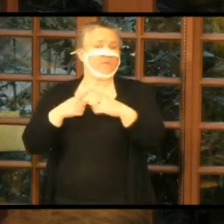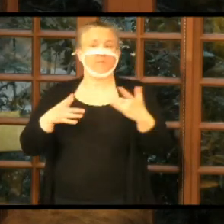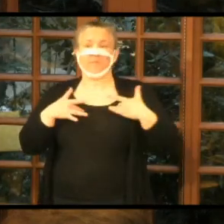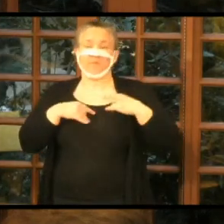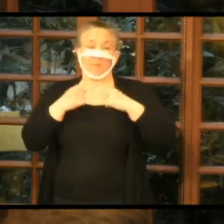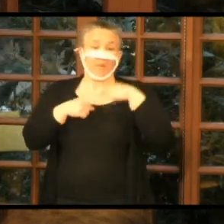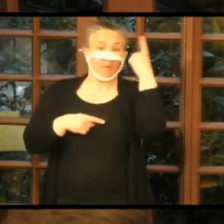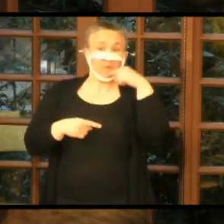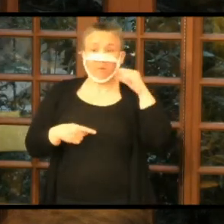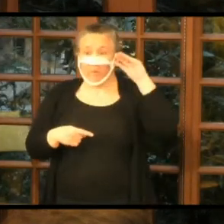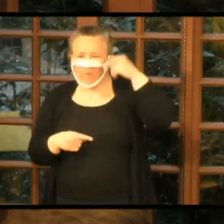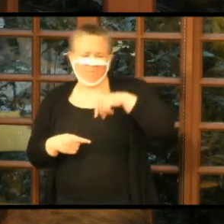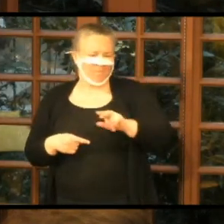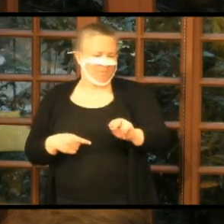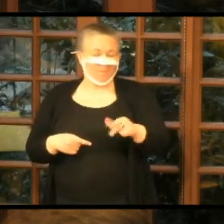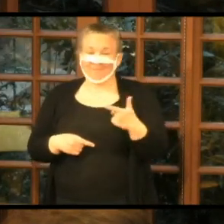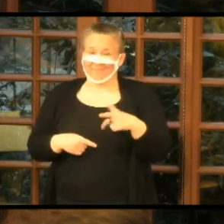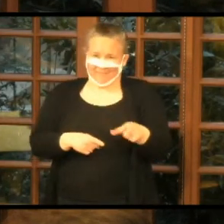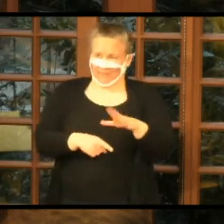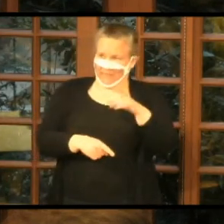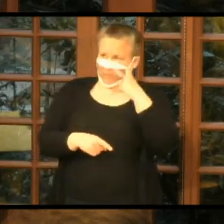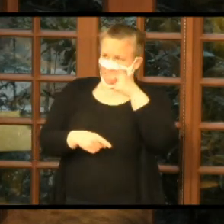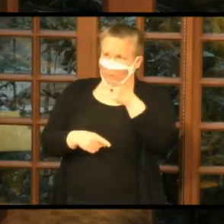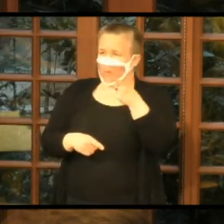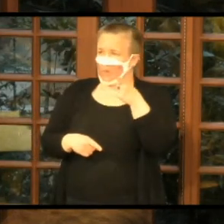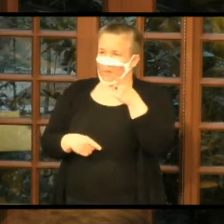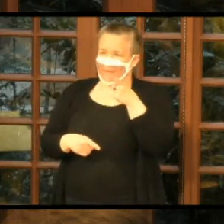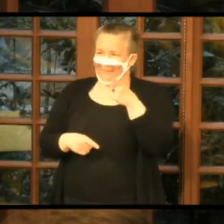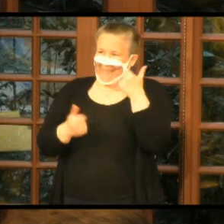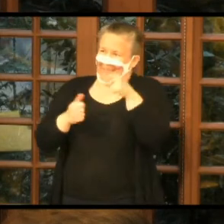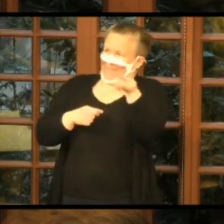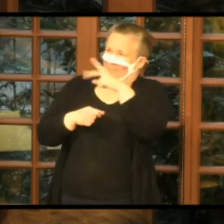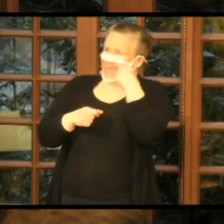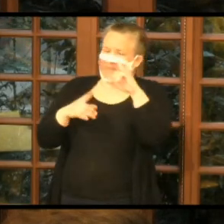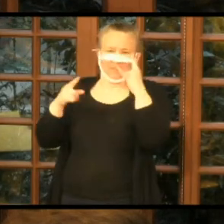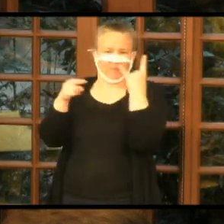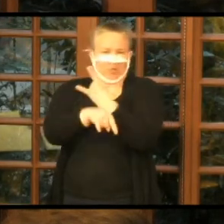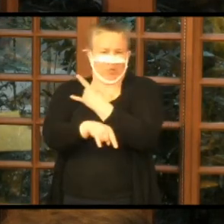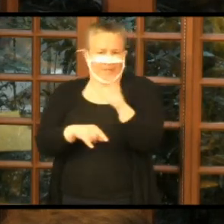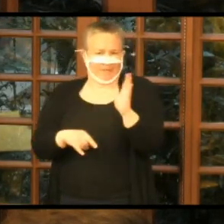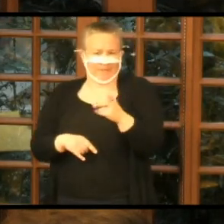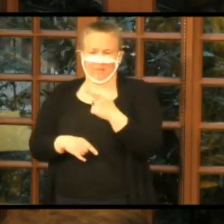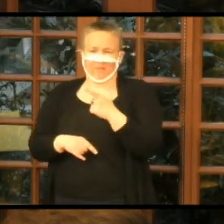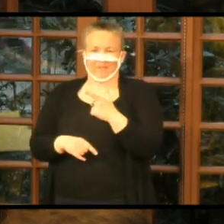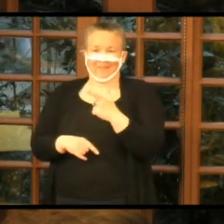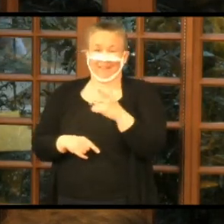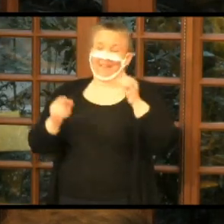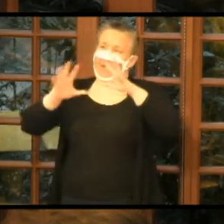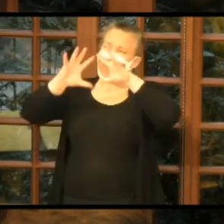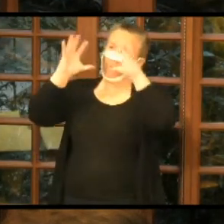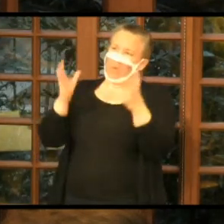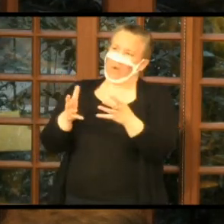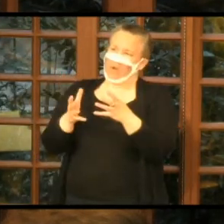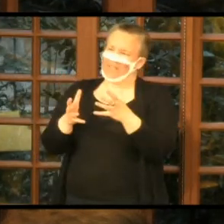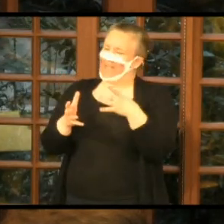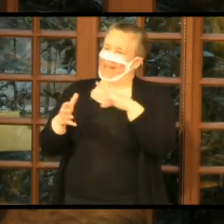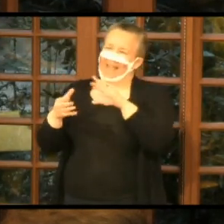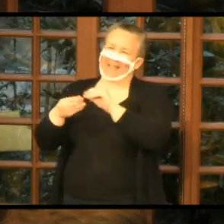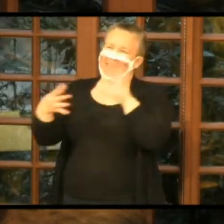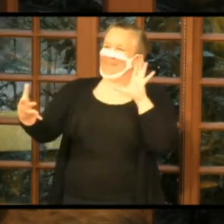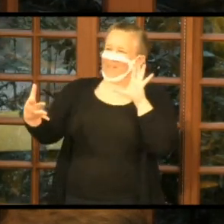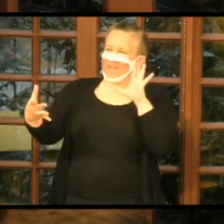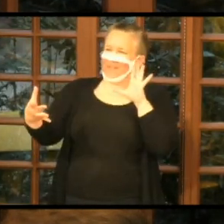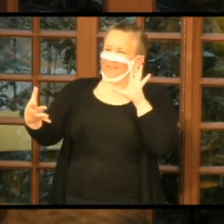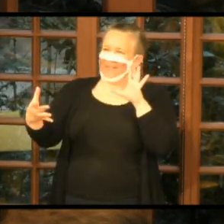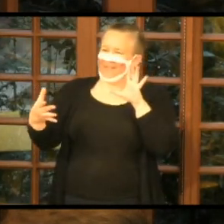looking corny, and February had never seen any of them say something sarcastic. It was a world she disliked leaving, especially for